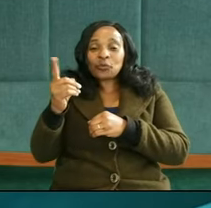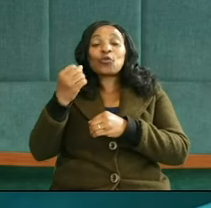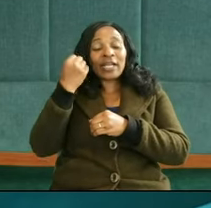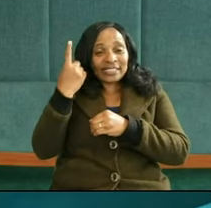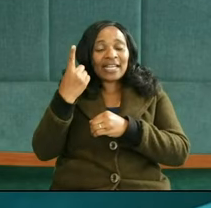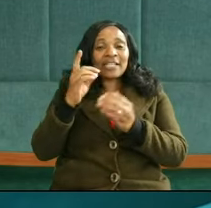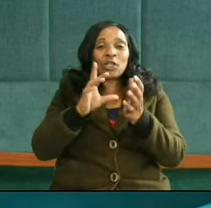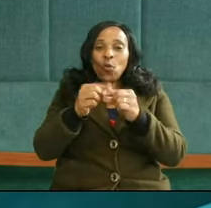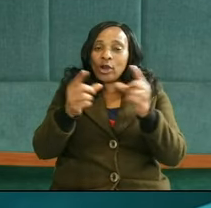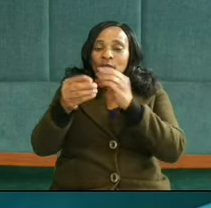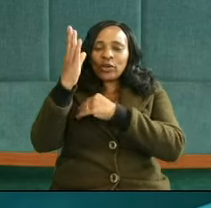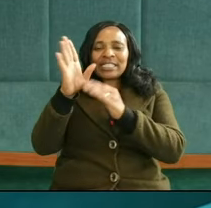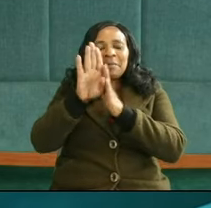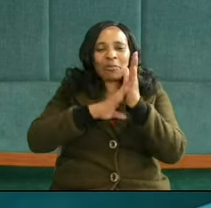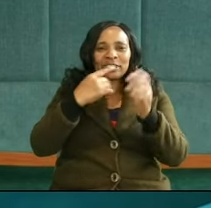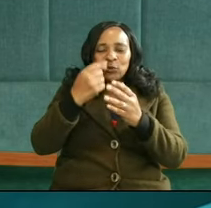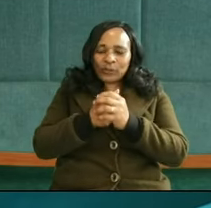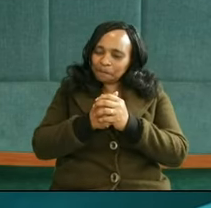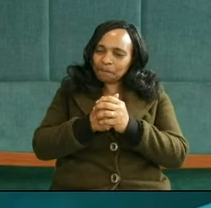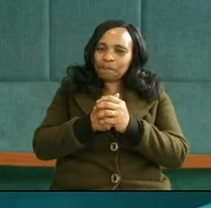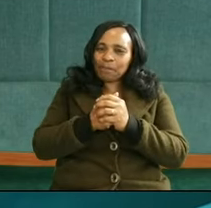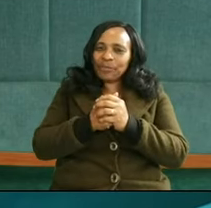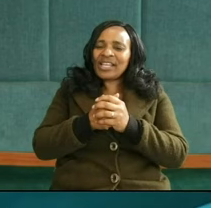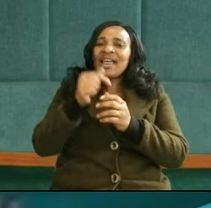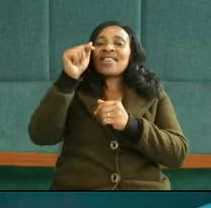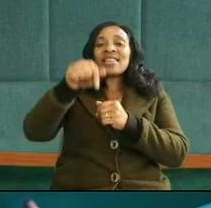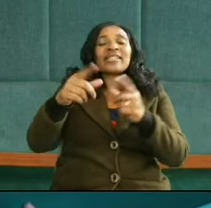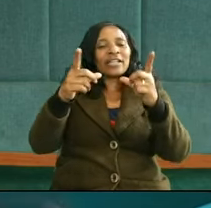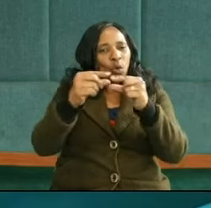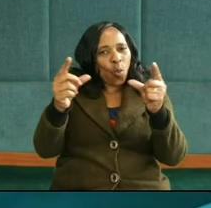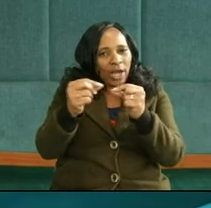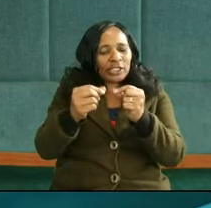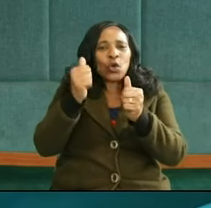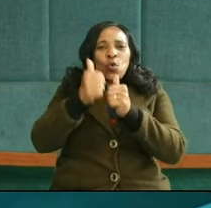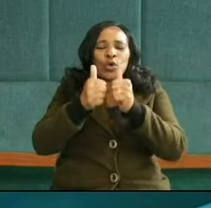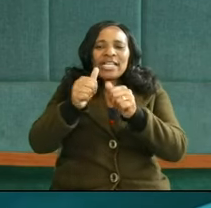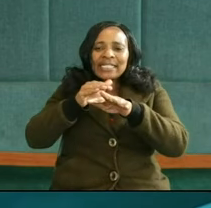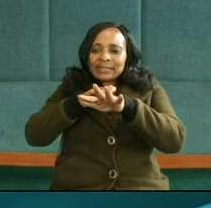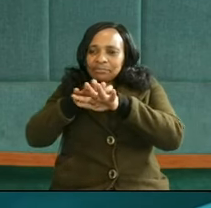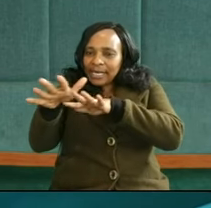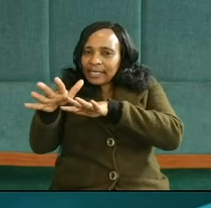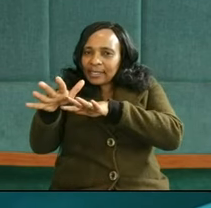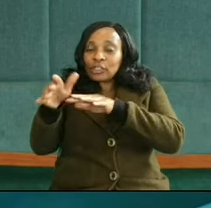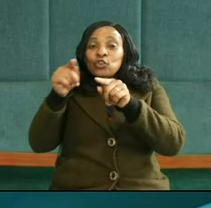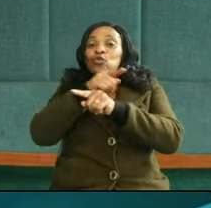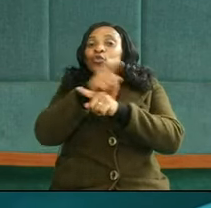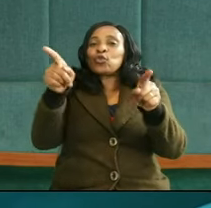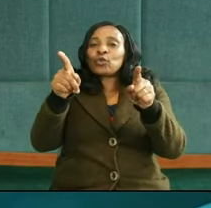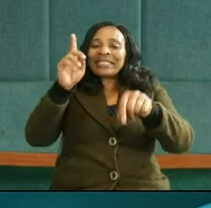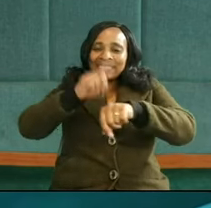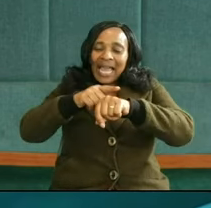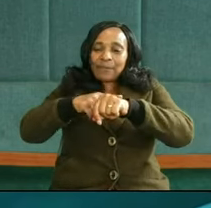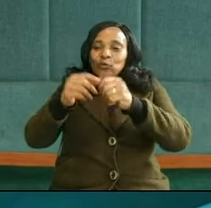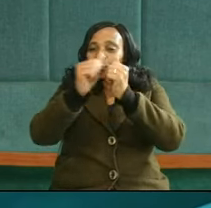says, then he said to them, "These are the words which I spake unto you while I was still with you,